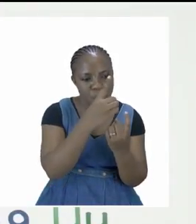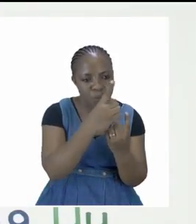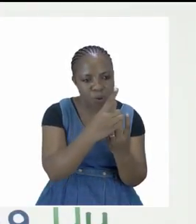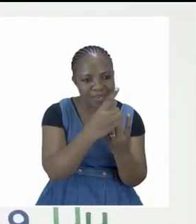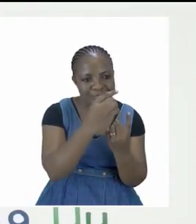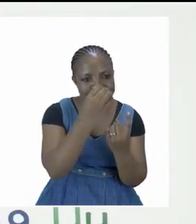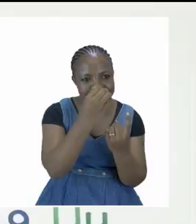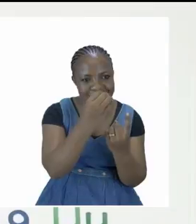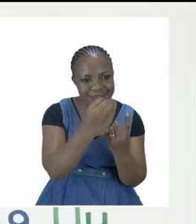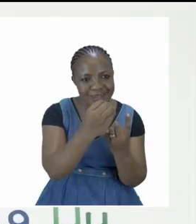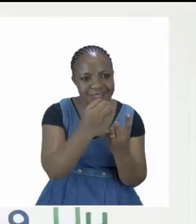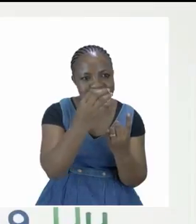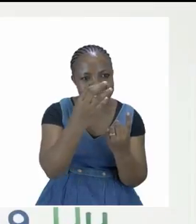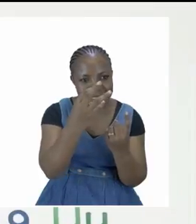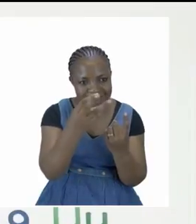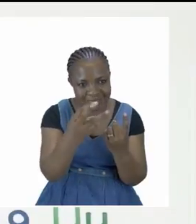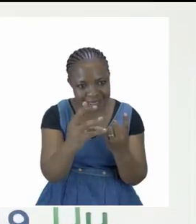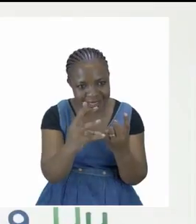106,